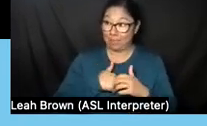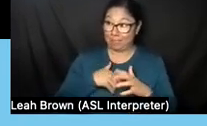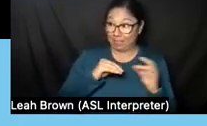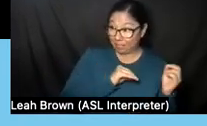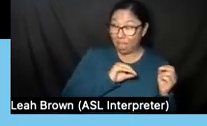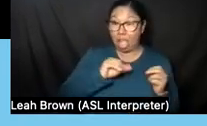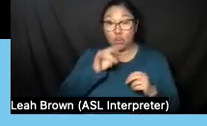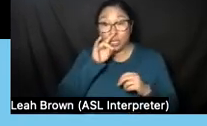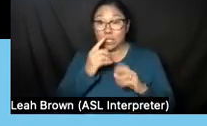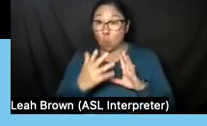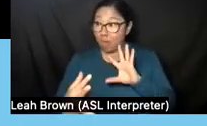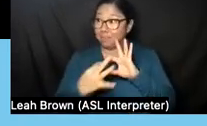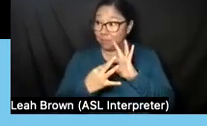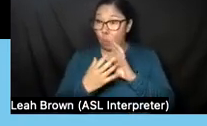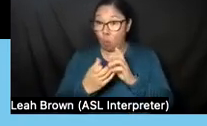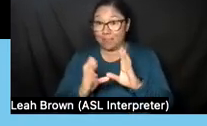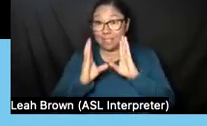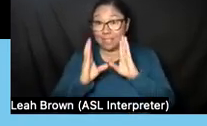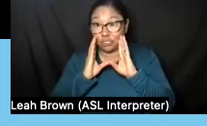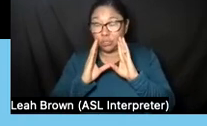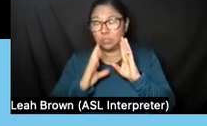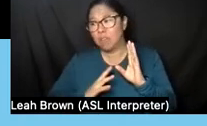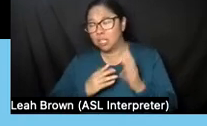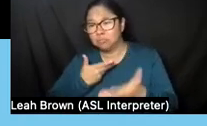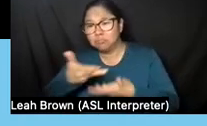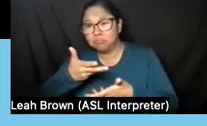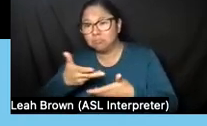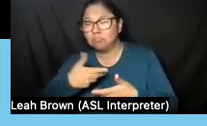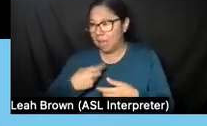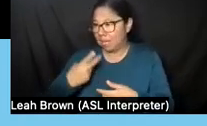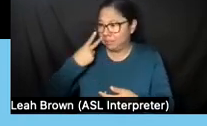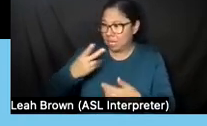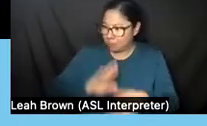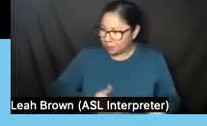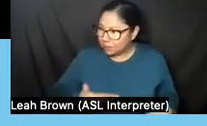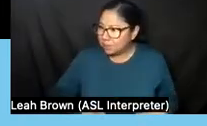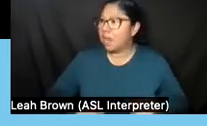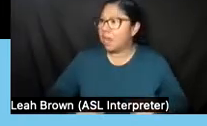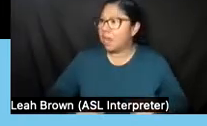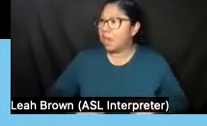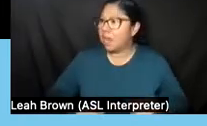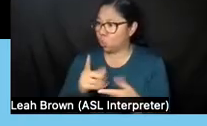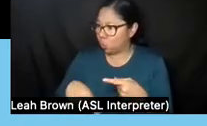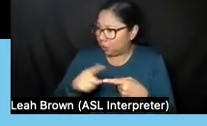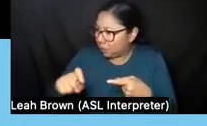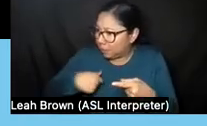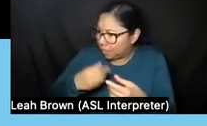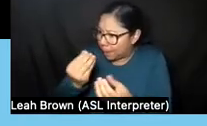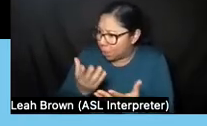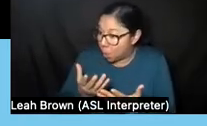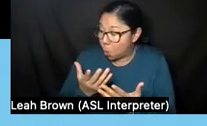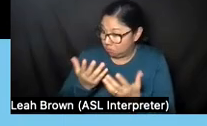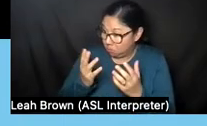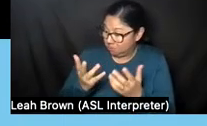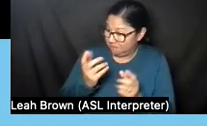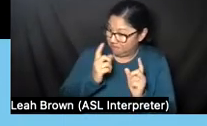that connection, that attention. So you can narrate, like, I see that you're upset. I'm here. When you need me, let me know, or I'll come back and check on you in 5 minutes.